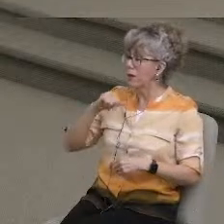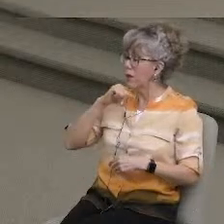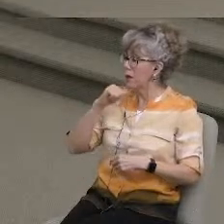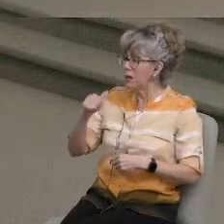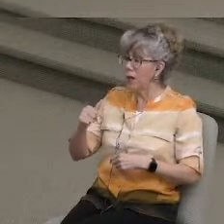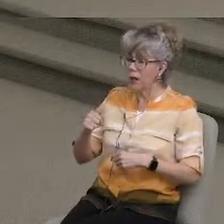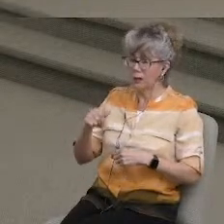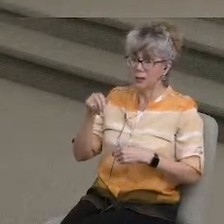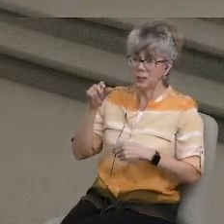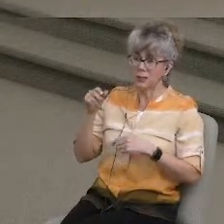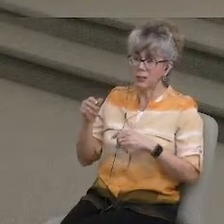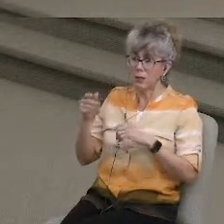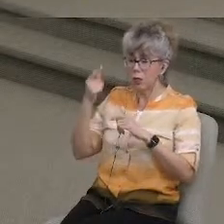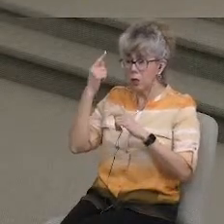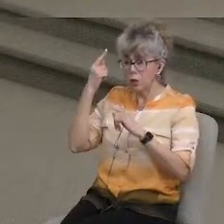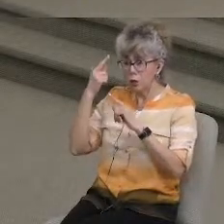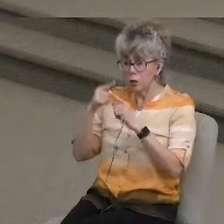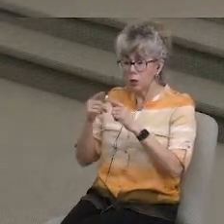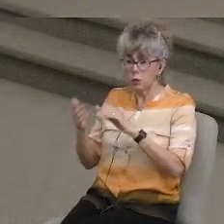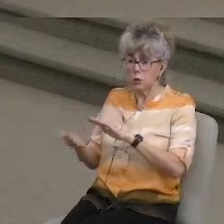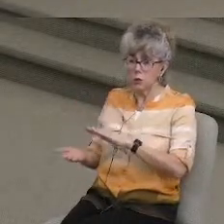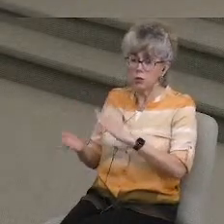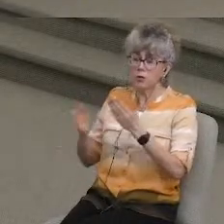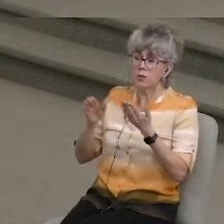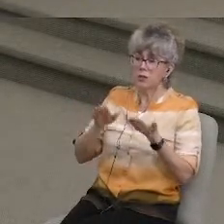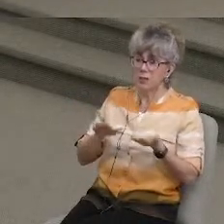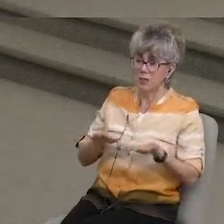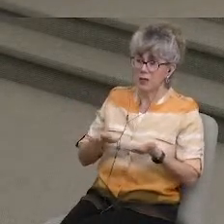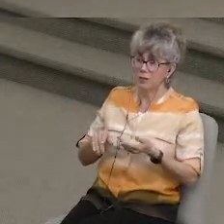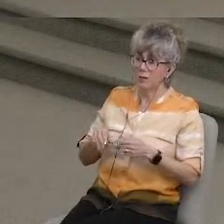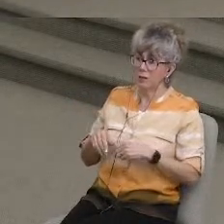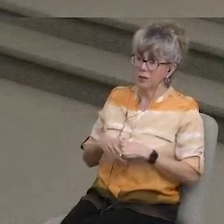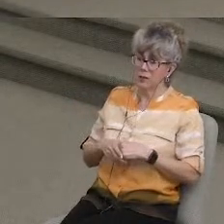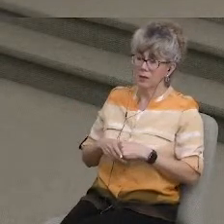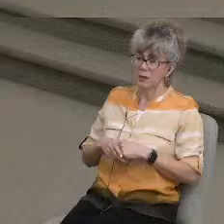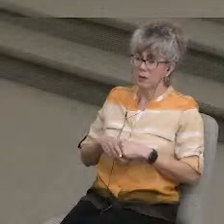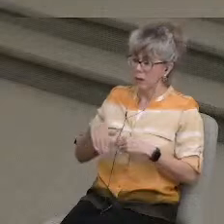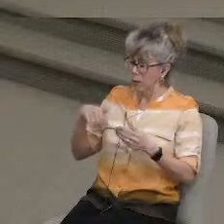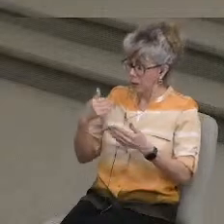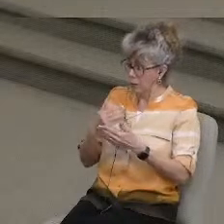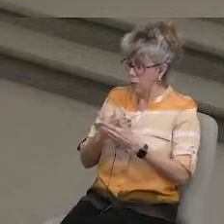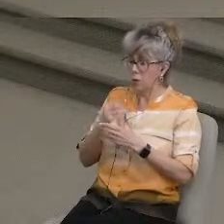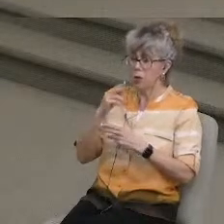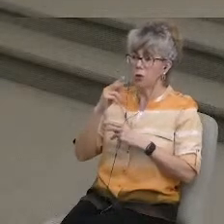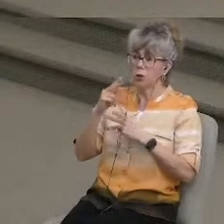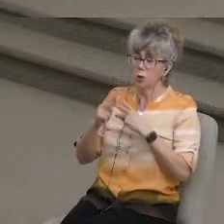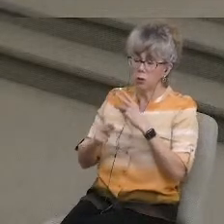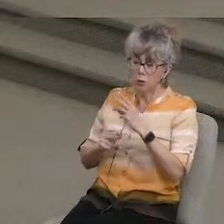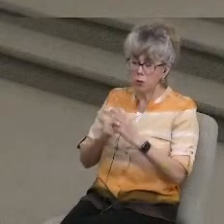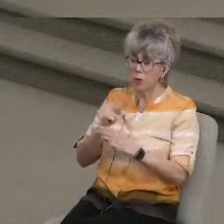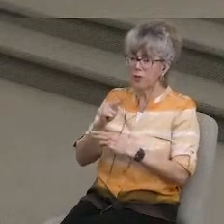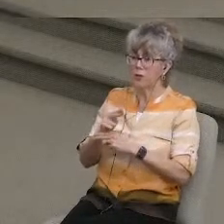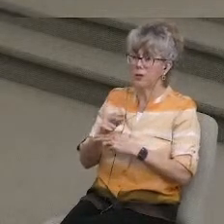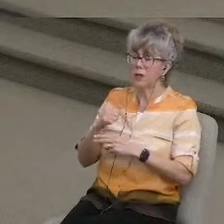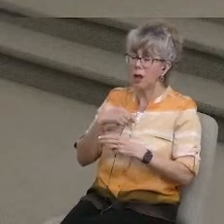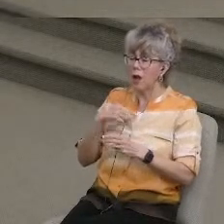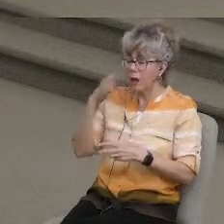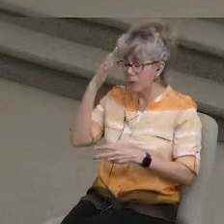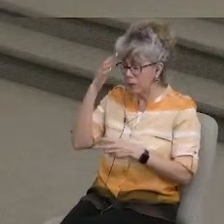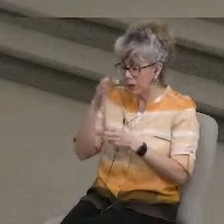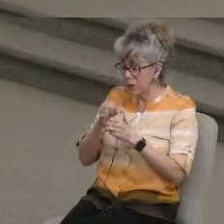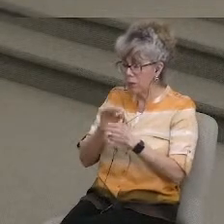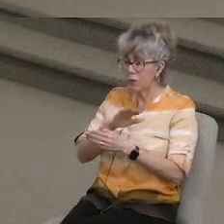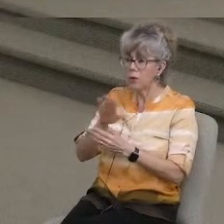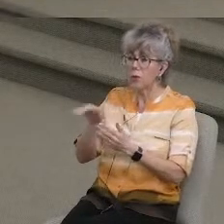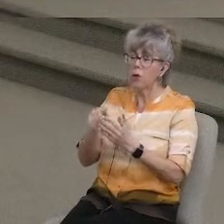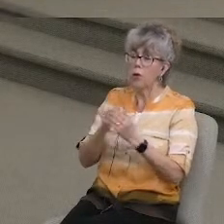decay, and we are going to live forever in the presence of God in some renewed universe. I believe that with all of my heart, and it's